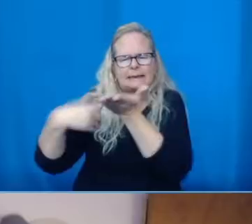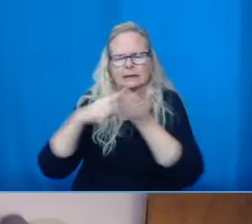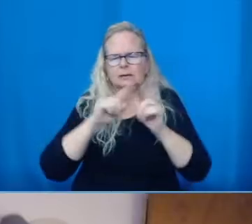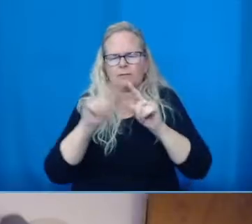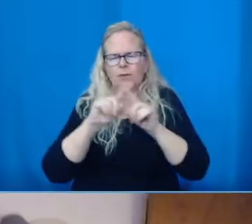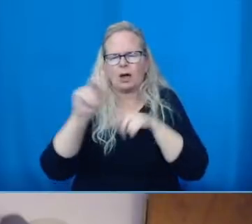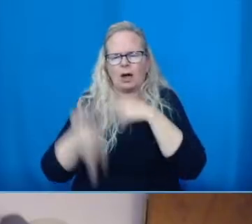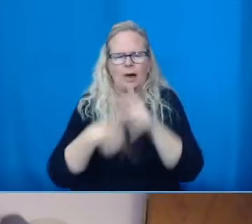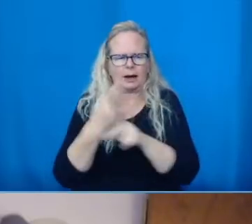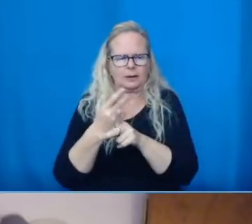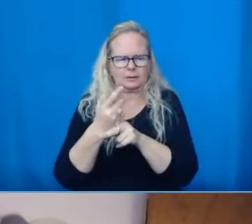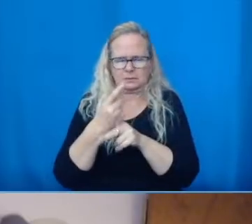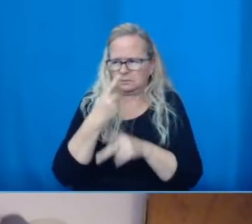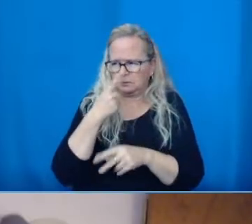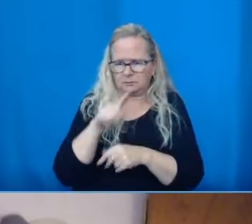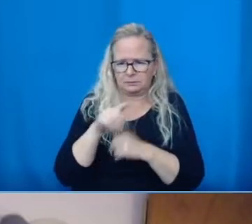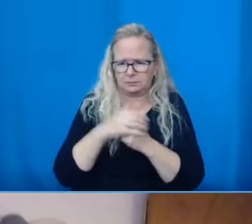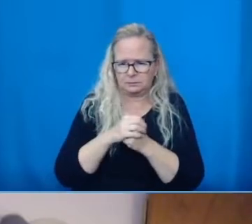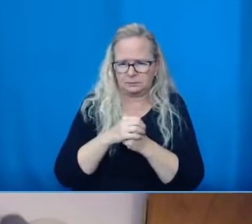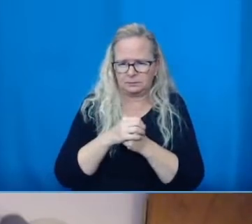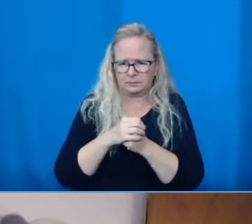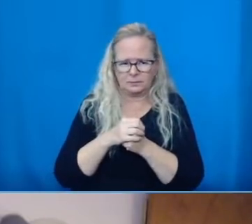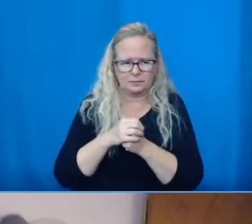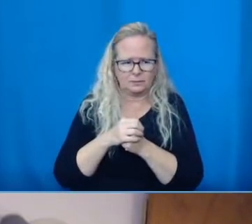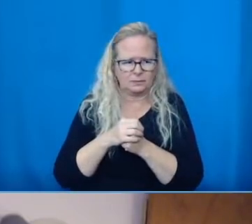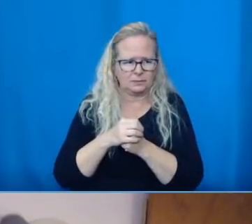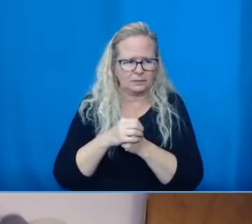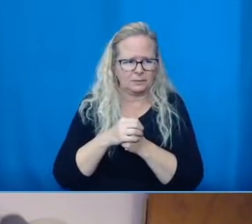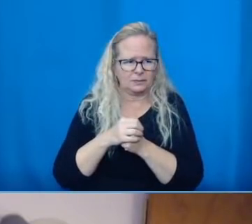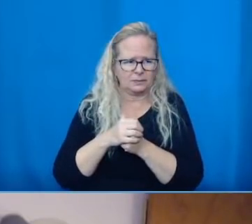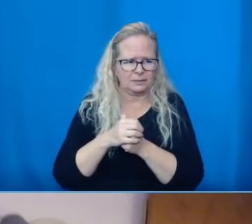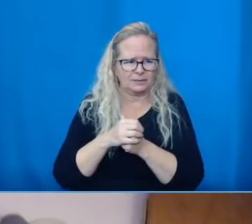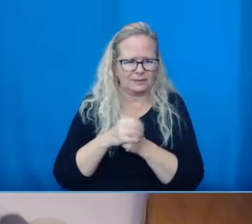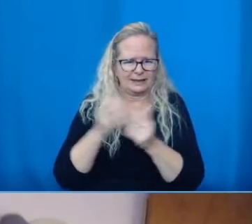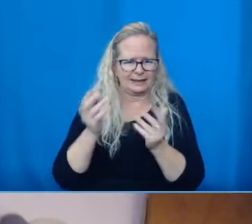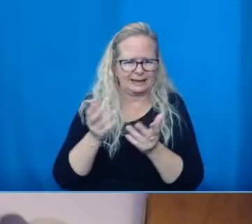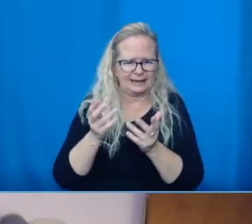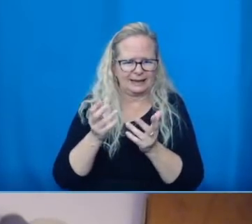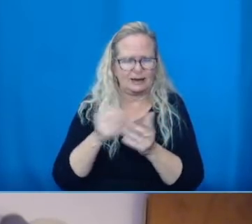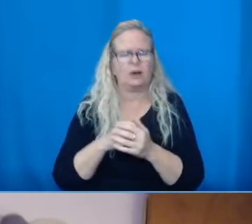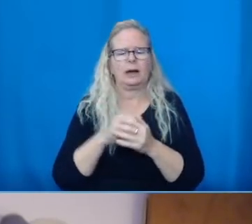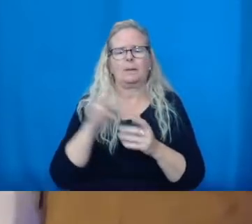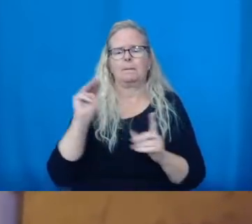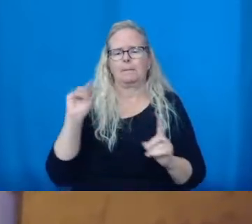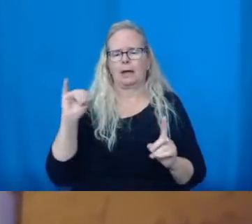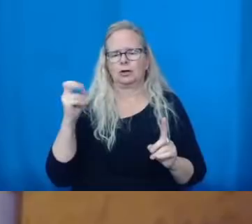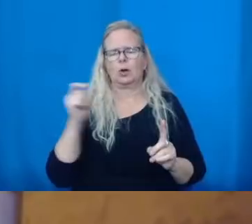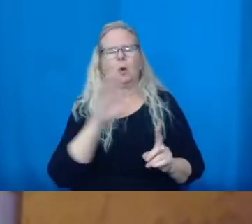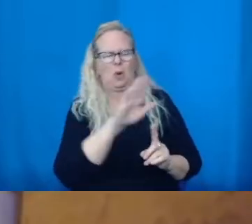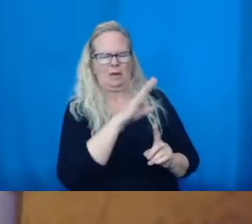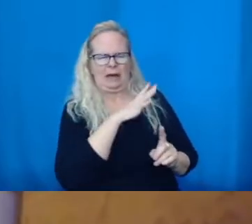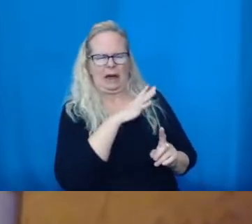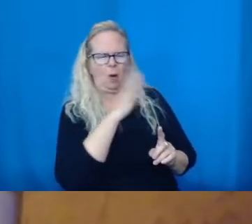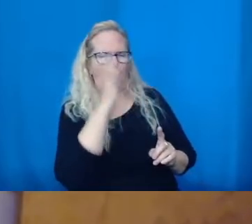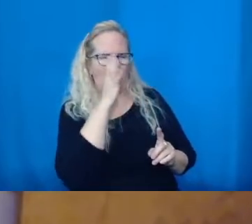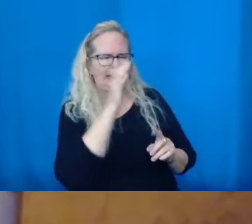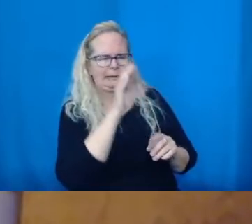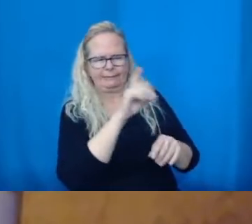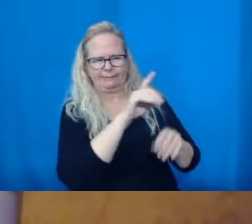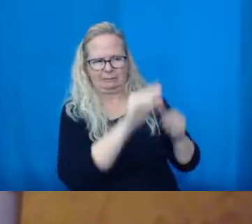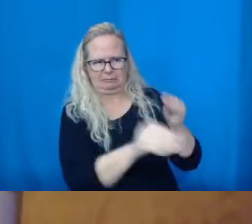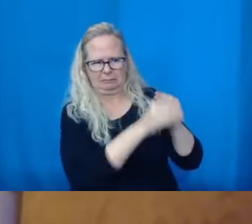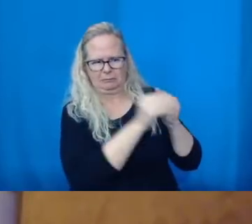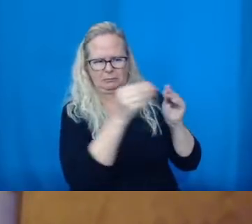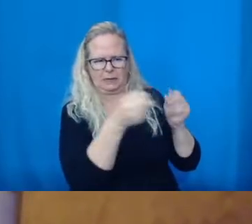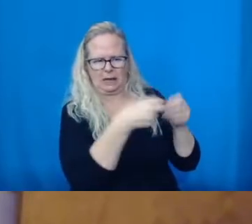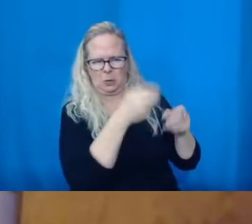You can continue, and we will make sure that that slide appears for you momentarily, okay. Dr. Smith. No problem. Okay, I have